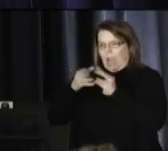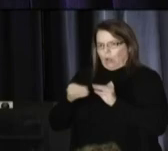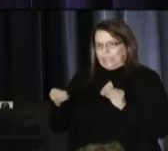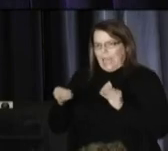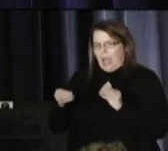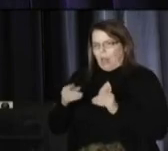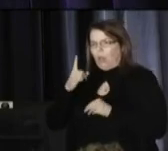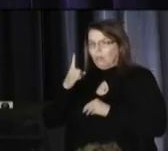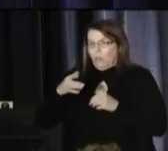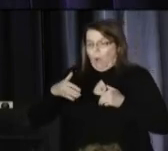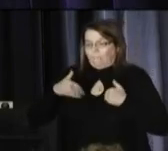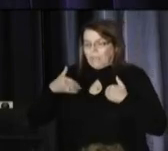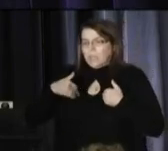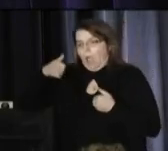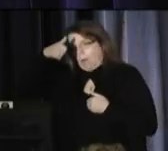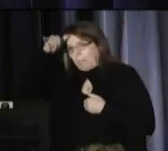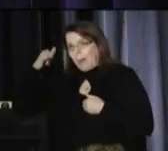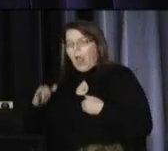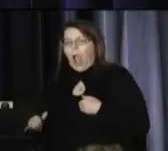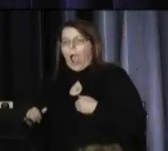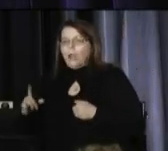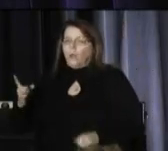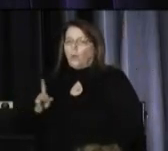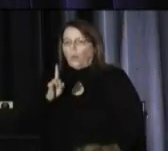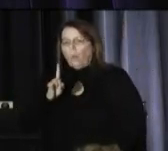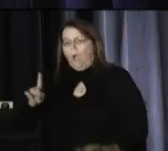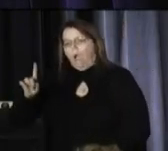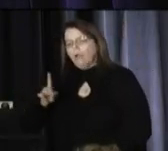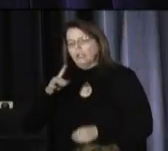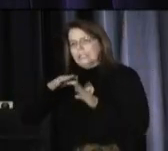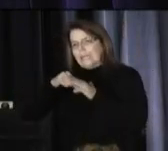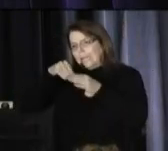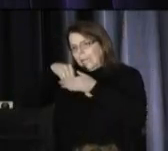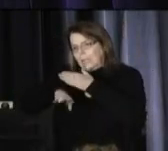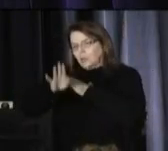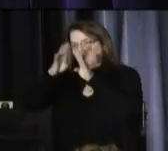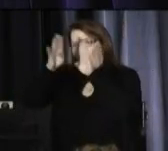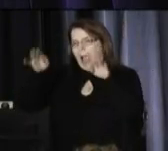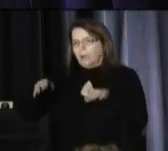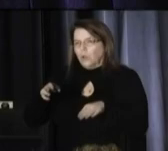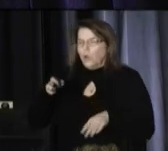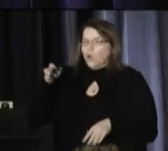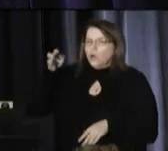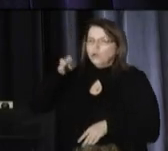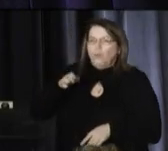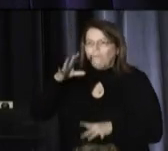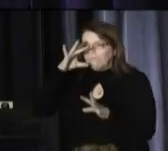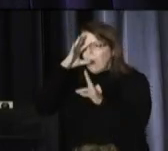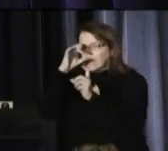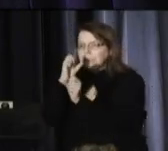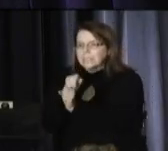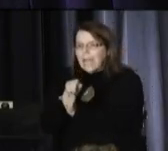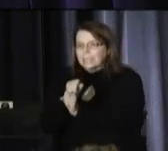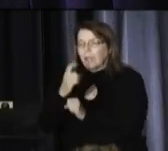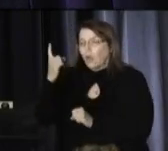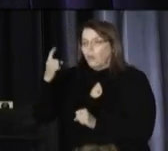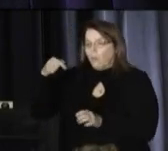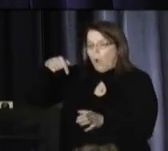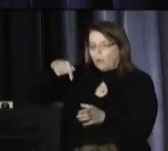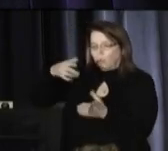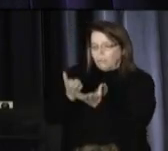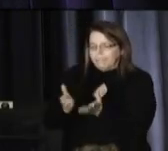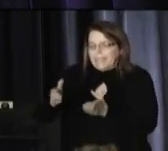the young blonde who wanders into a house so fucking entitled, the one who sticks her fingers